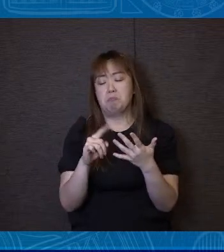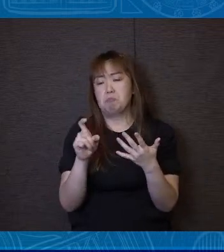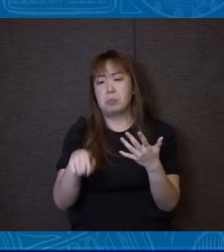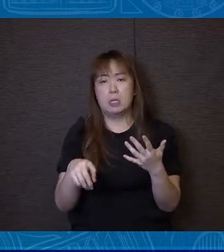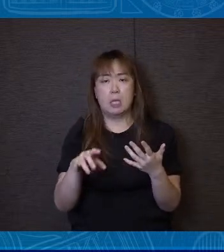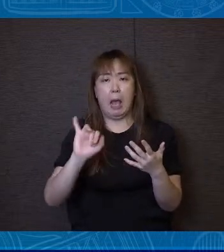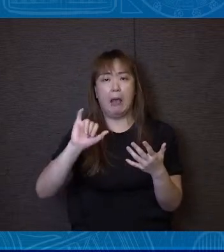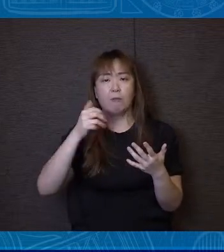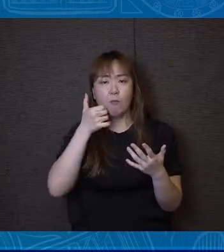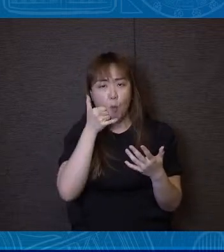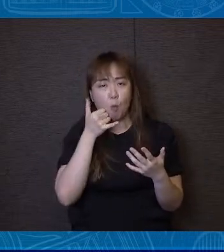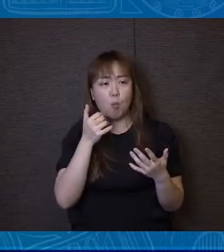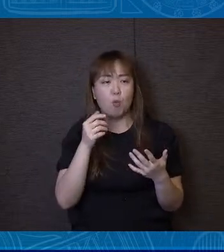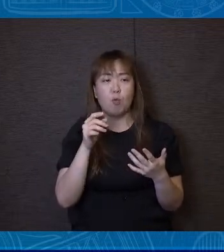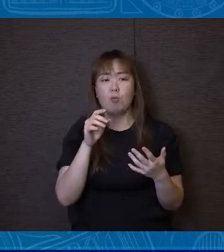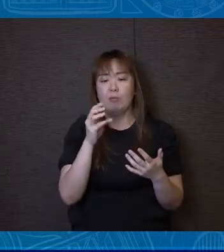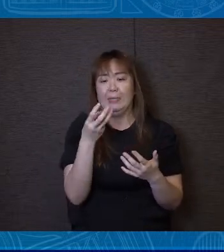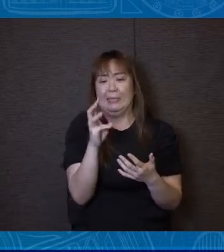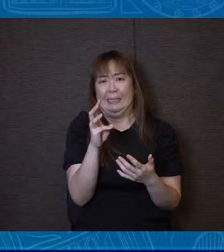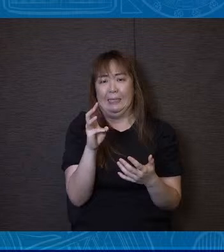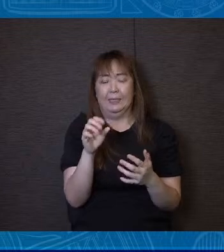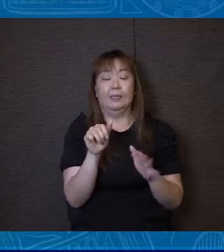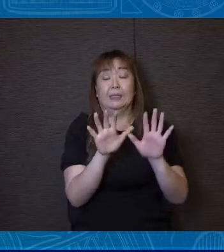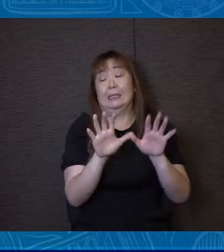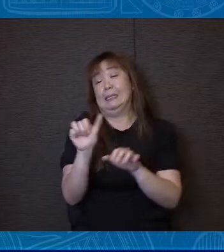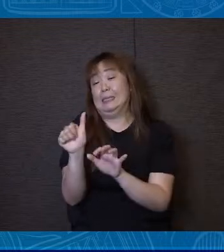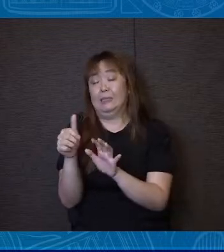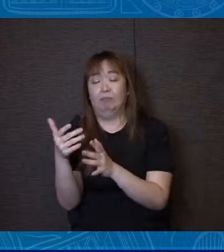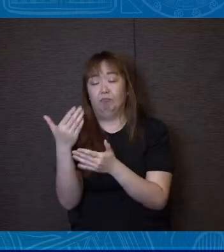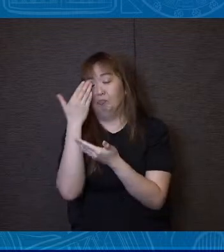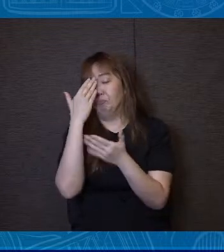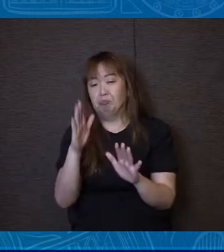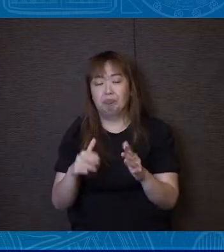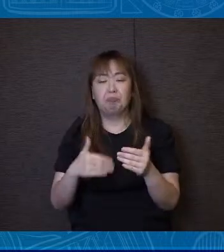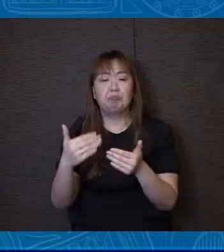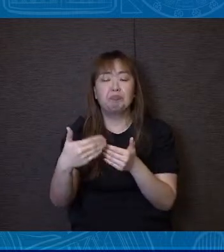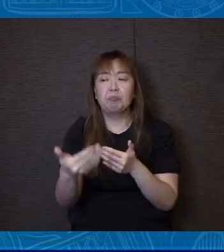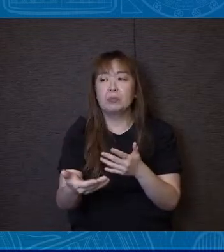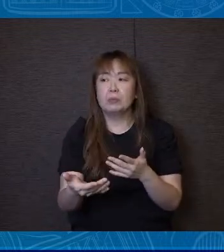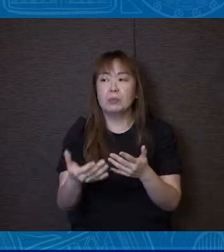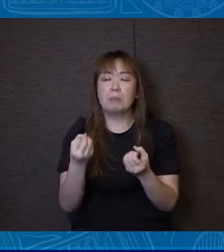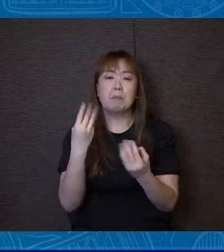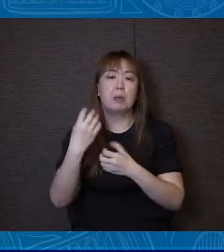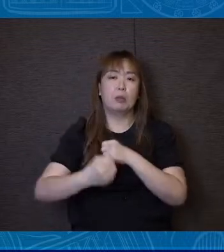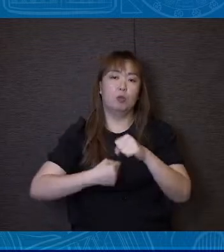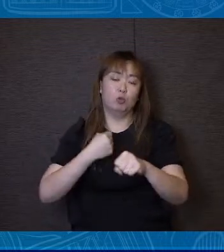I don't know. So this means that it will take years and years to be